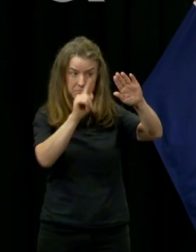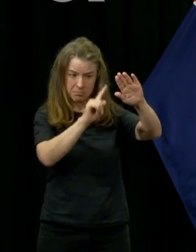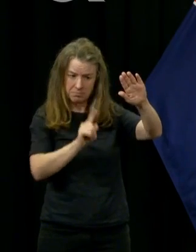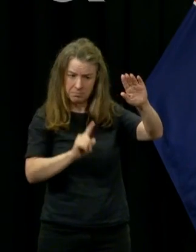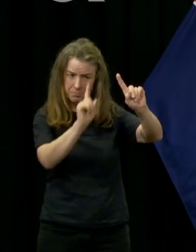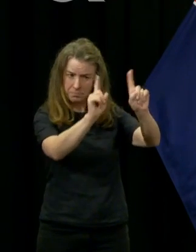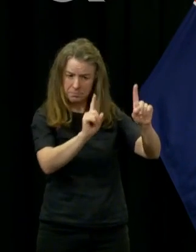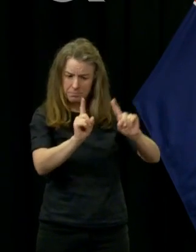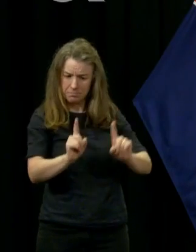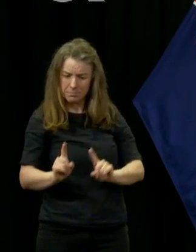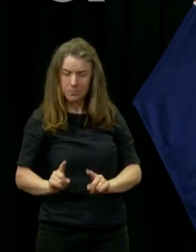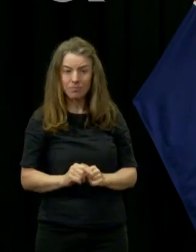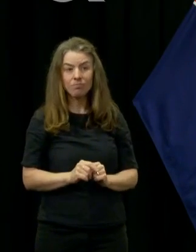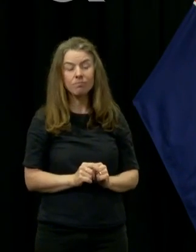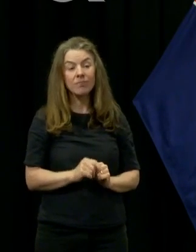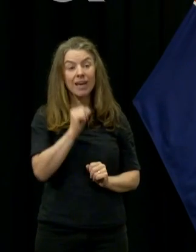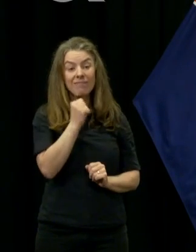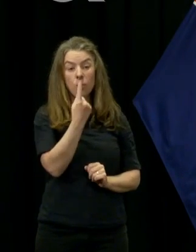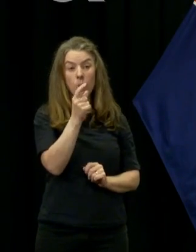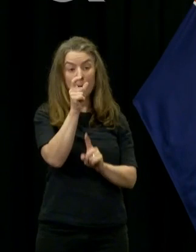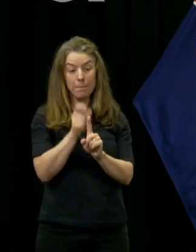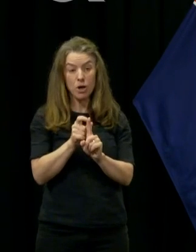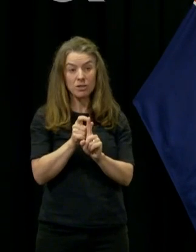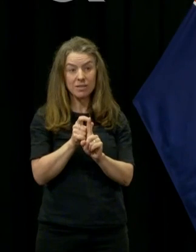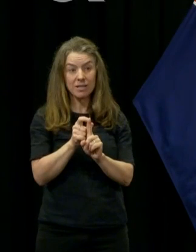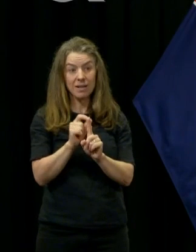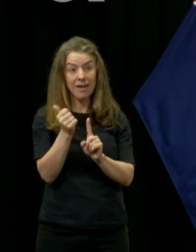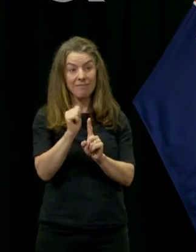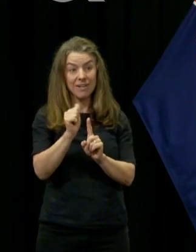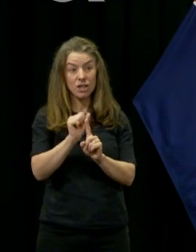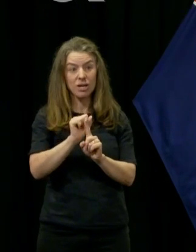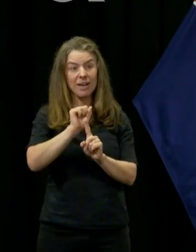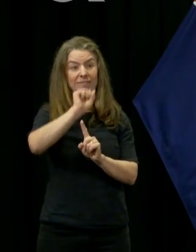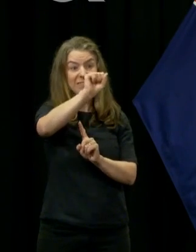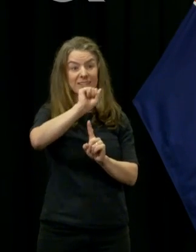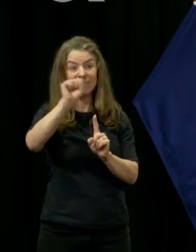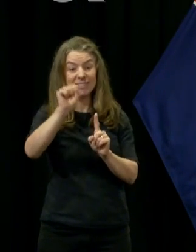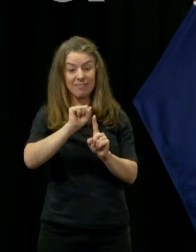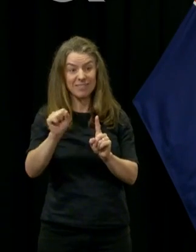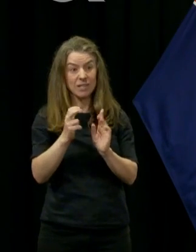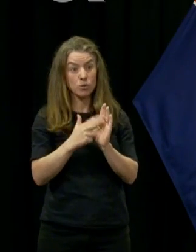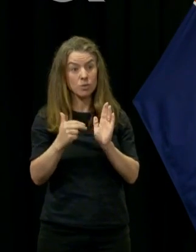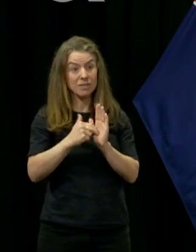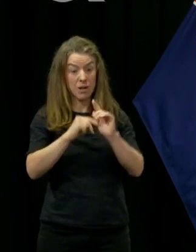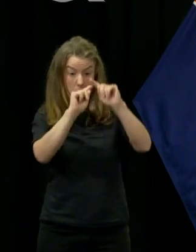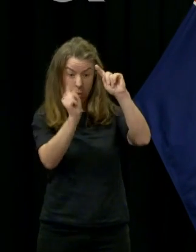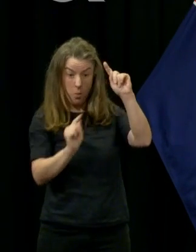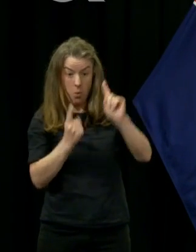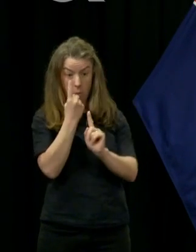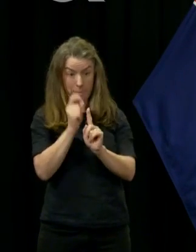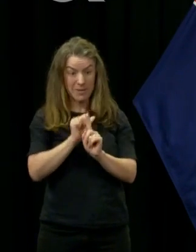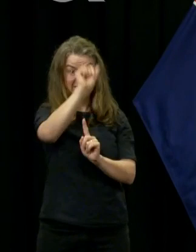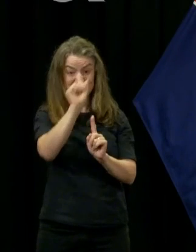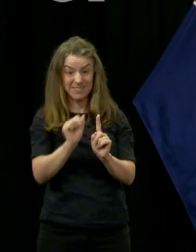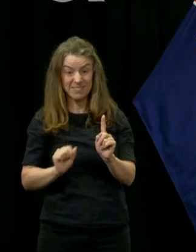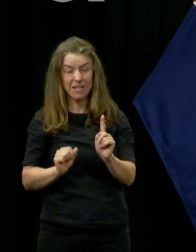a person who has done a lot of travel around the country and we can't identify exactly where that community transmission occurred, then